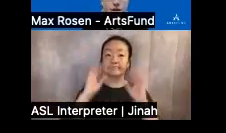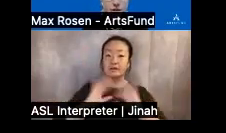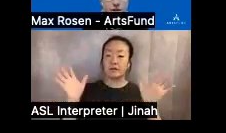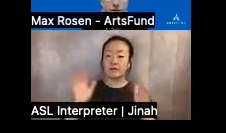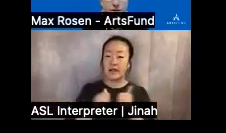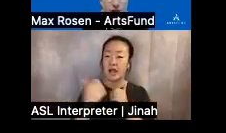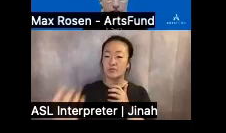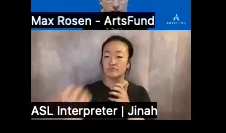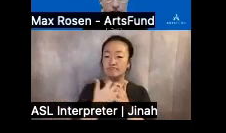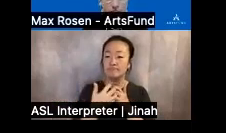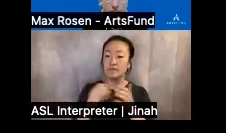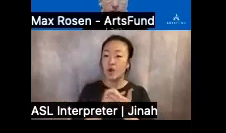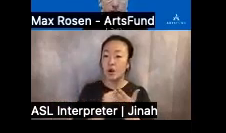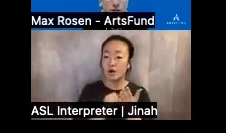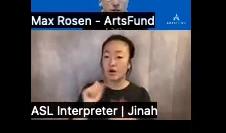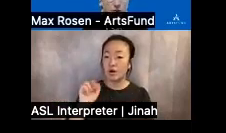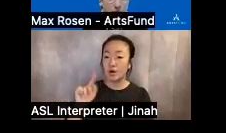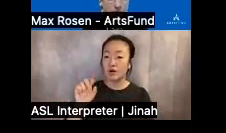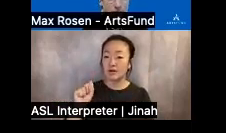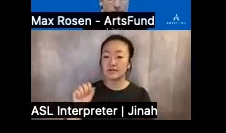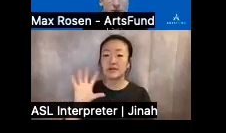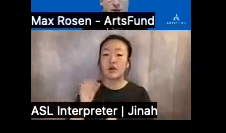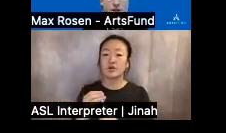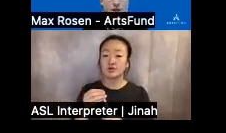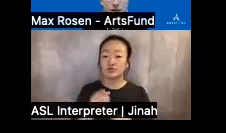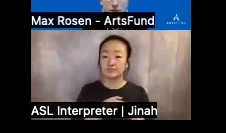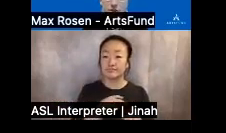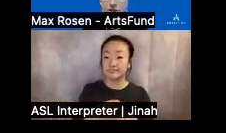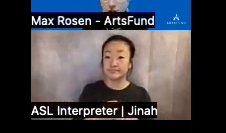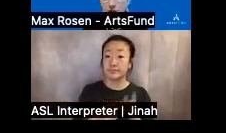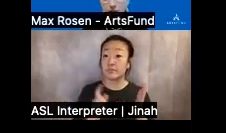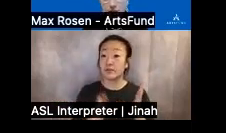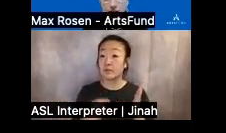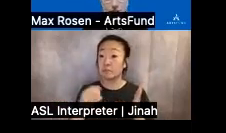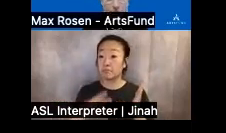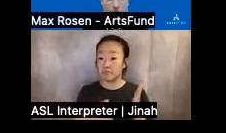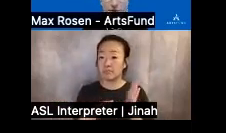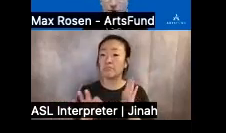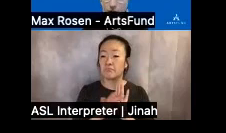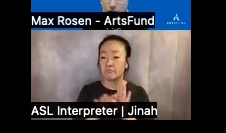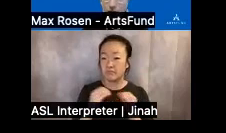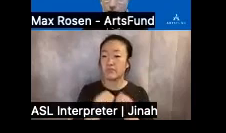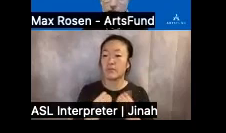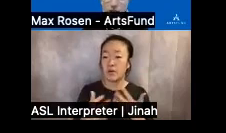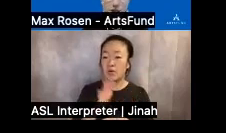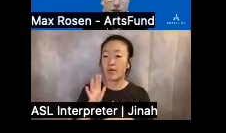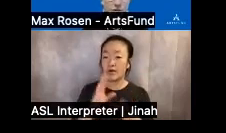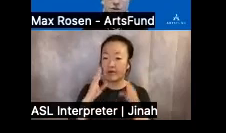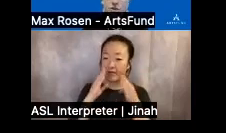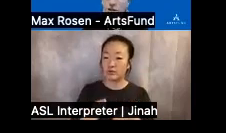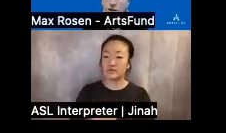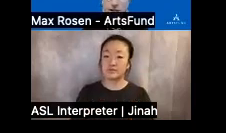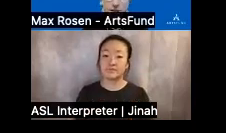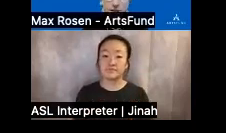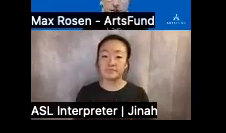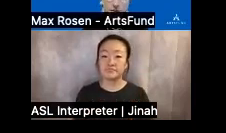into the arts and culture sector. There's a drop-down menu here that allows you to select your organization's primary focus. So I'll